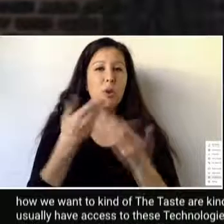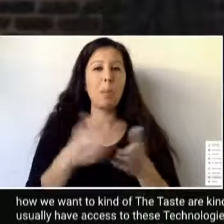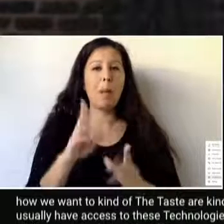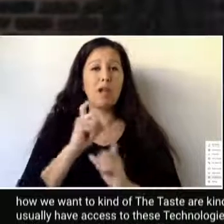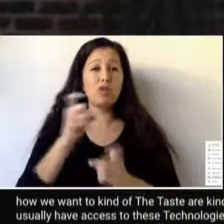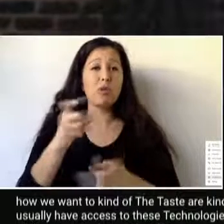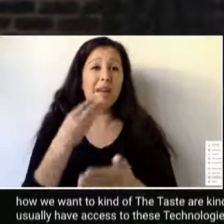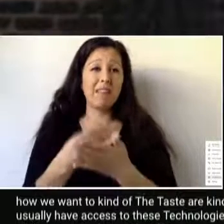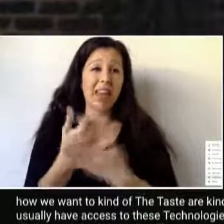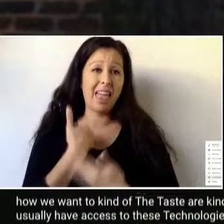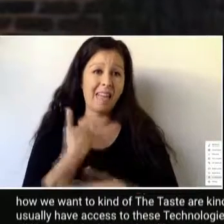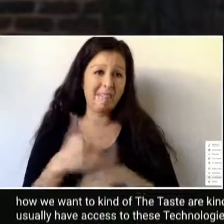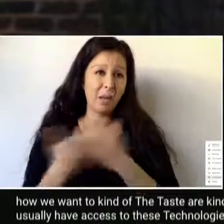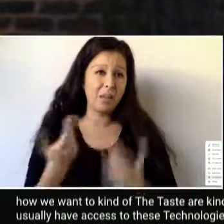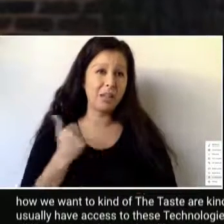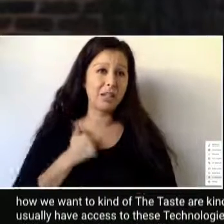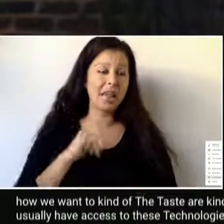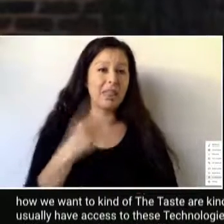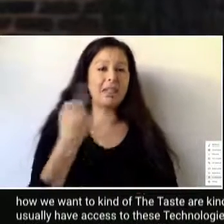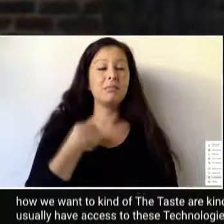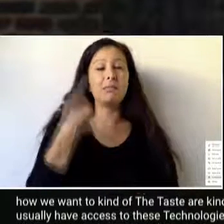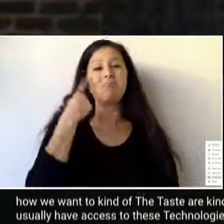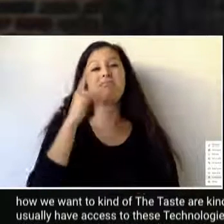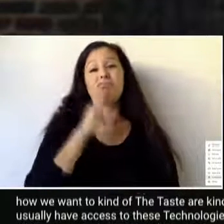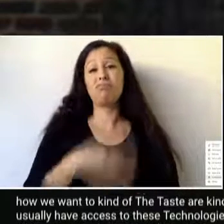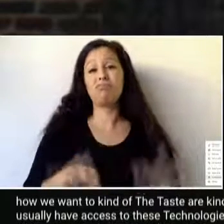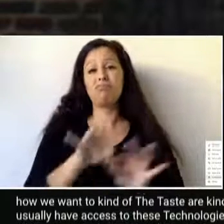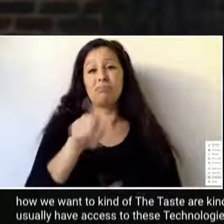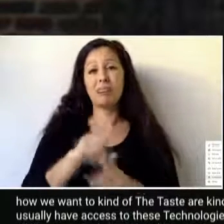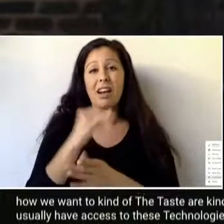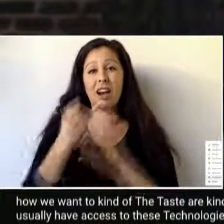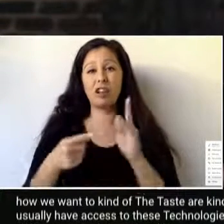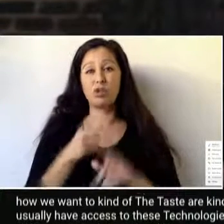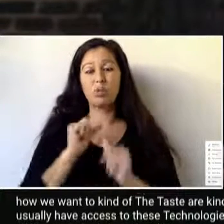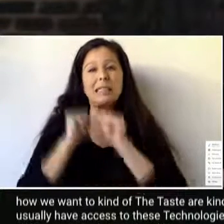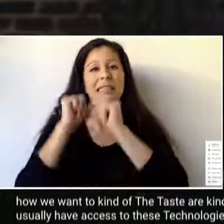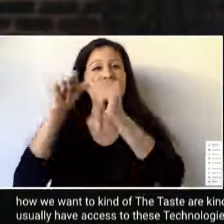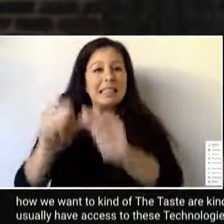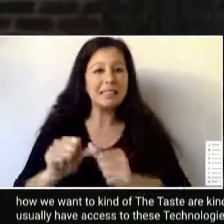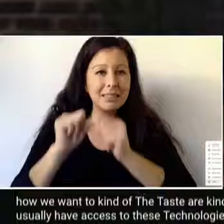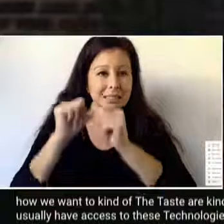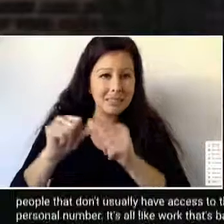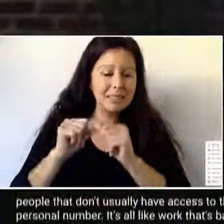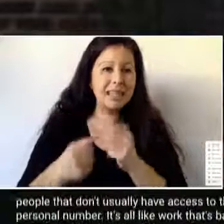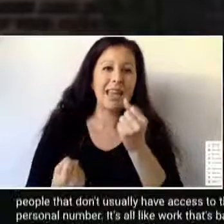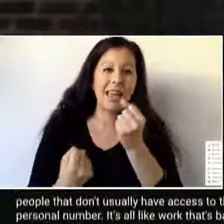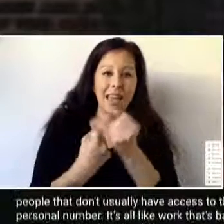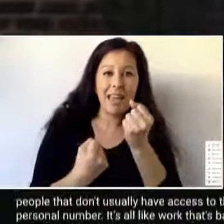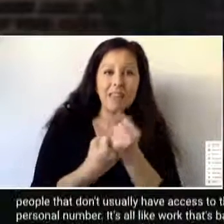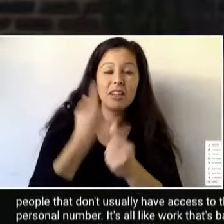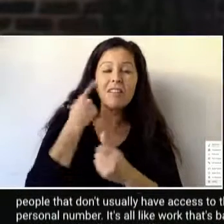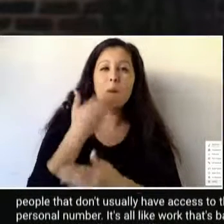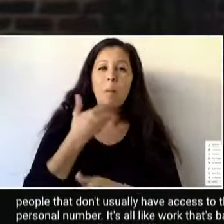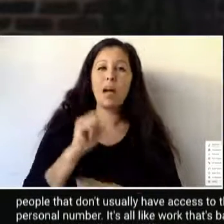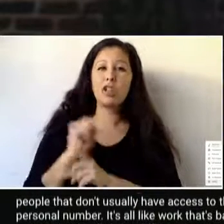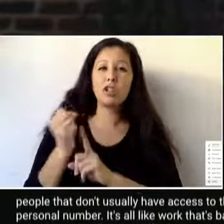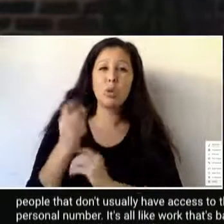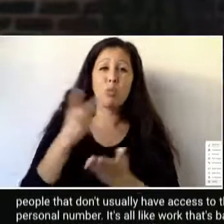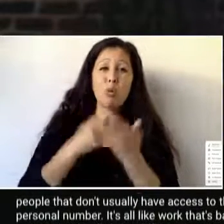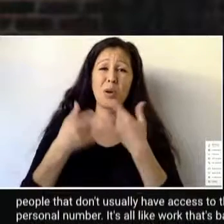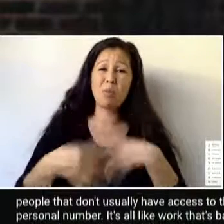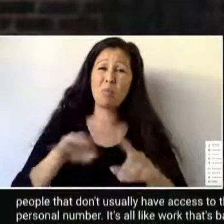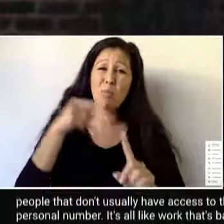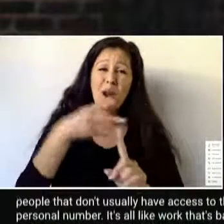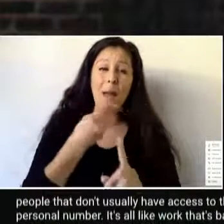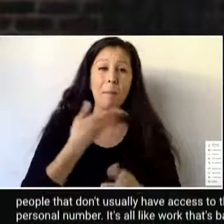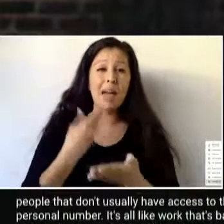funding. And it's something, you know, I think is really important as artists to continuously advocate for better social programs and